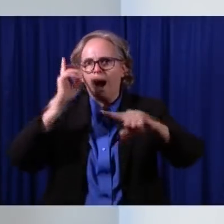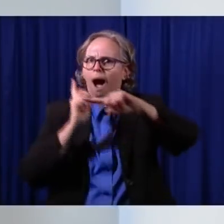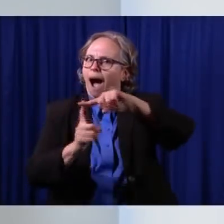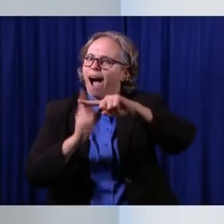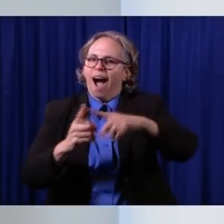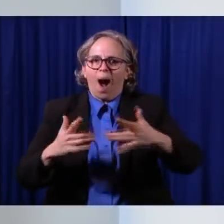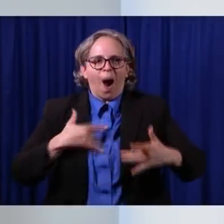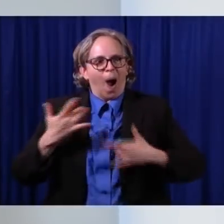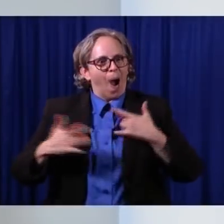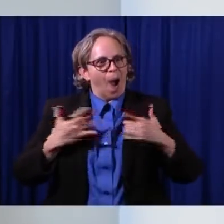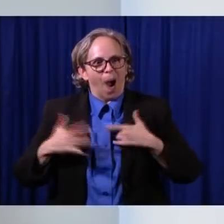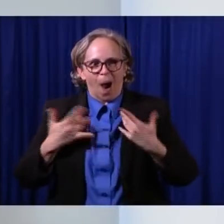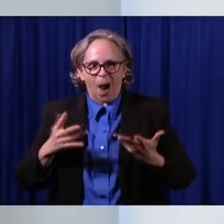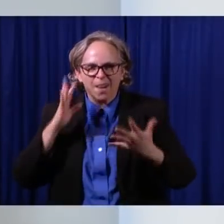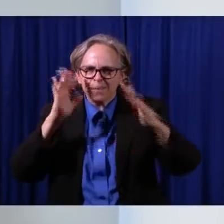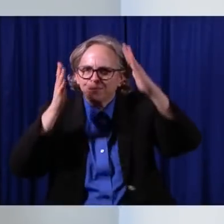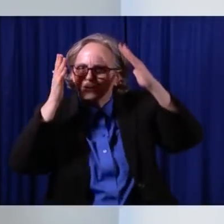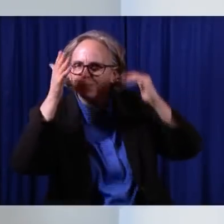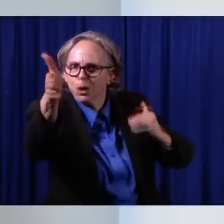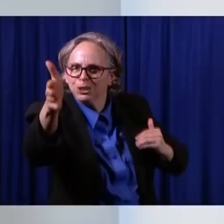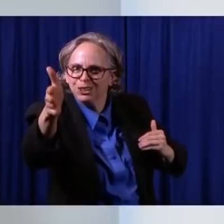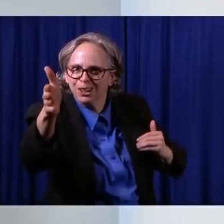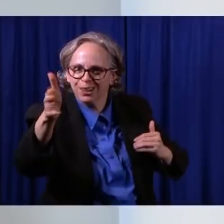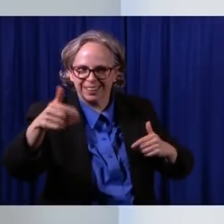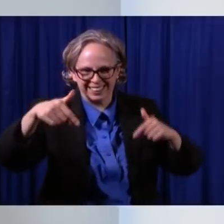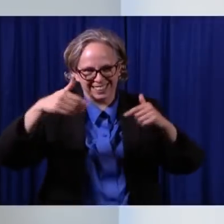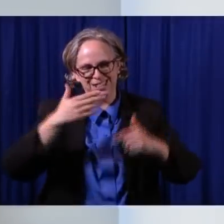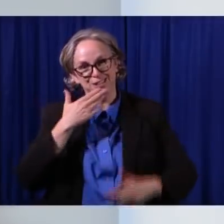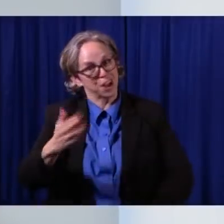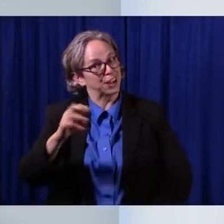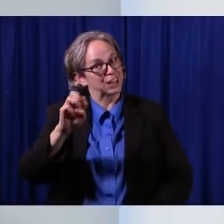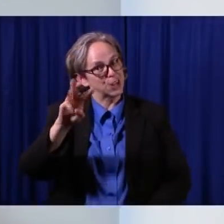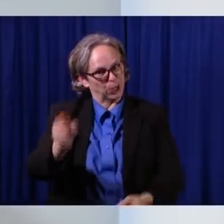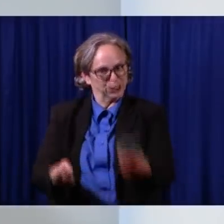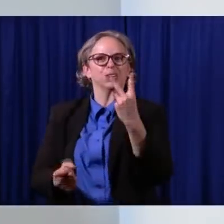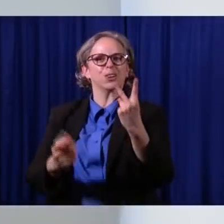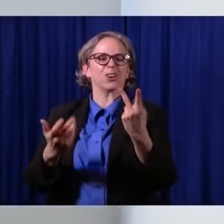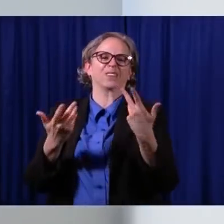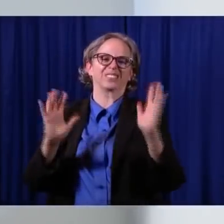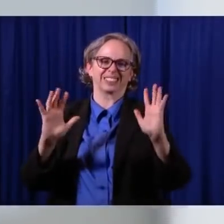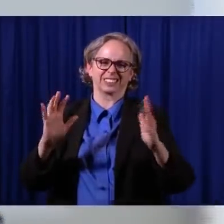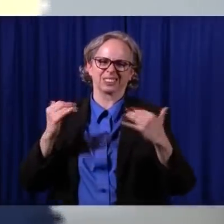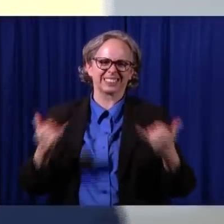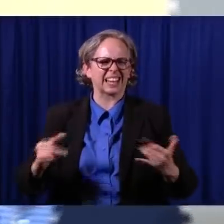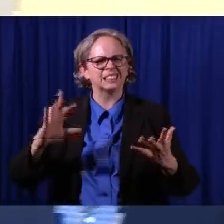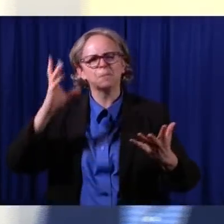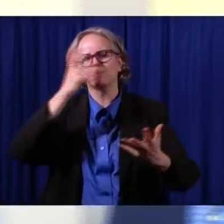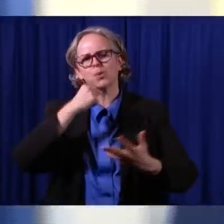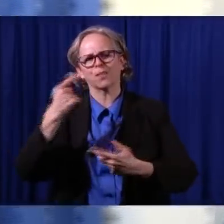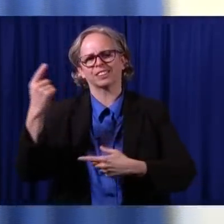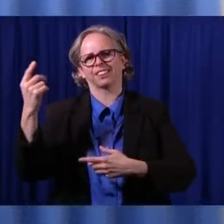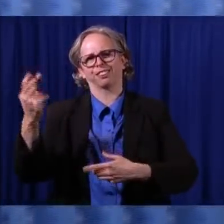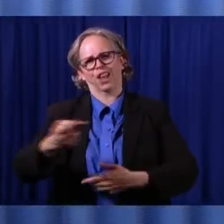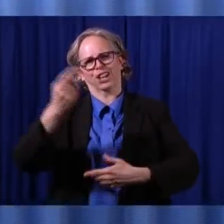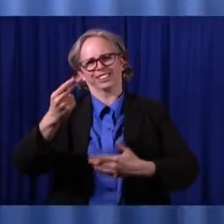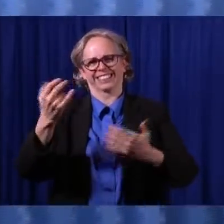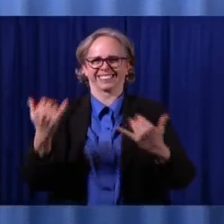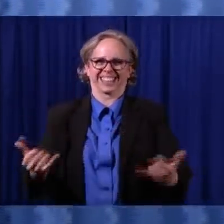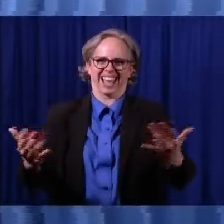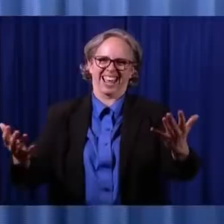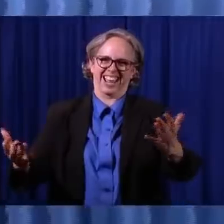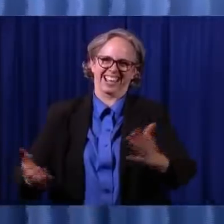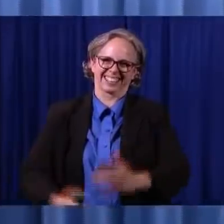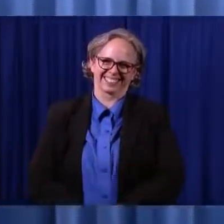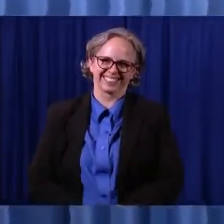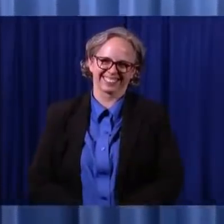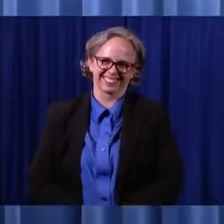and excited to offer a little bit of good news today on this beautiful Thursday. Governor? Governor, thank you very much.